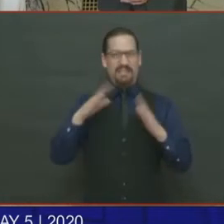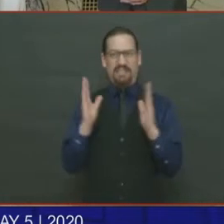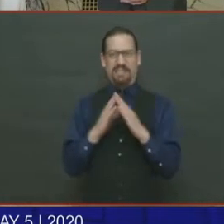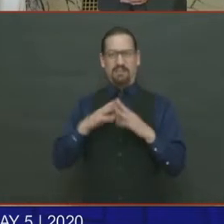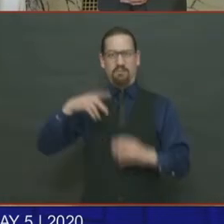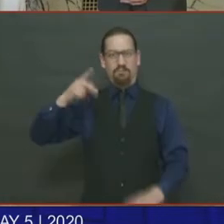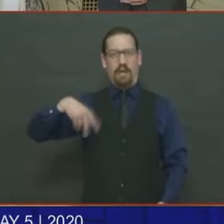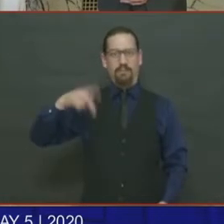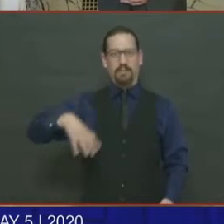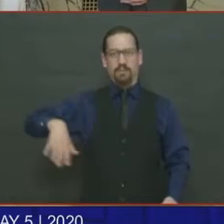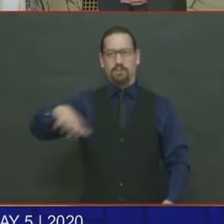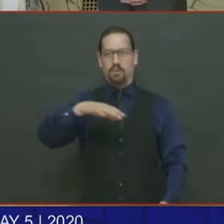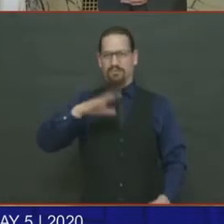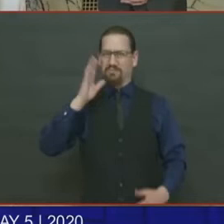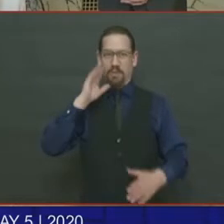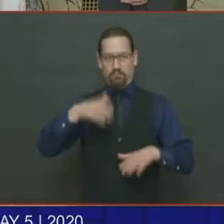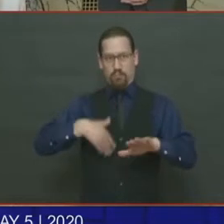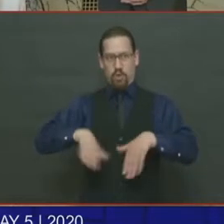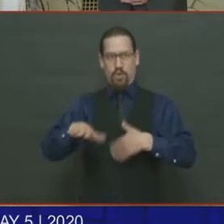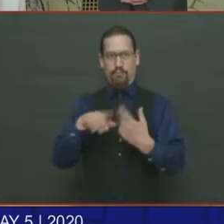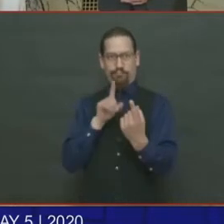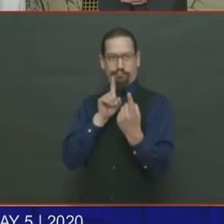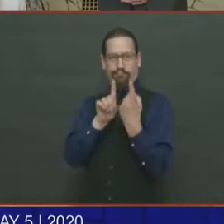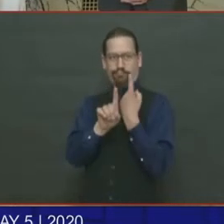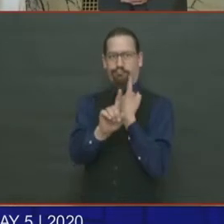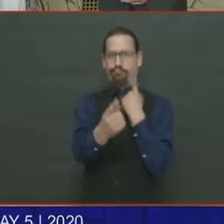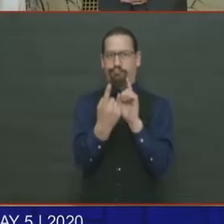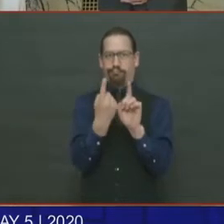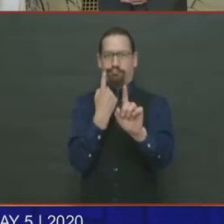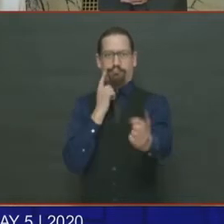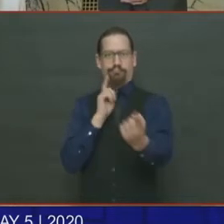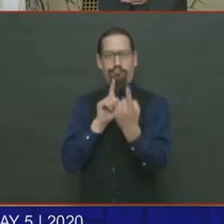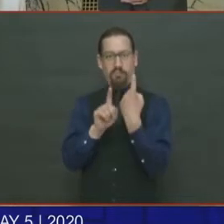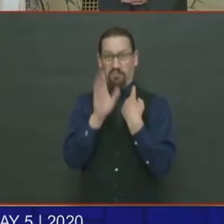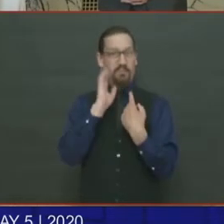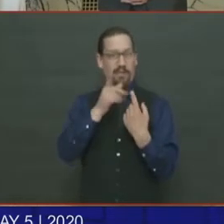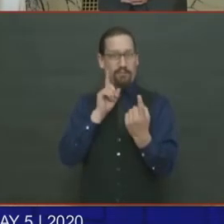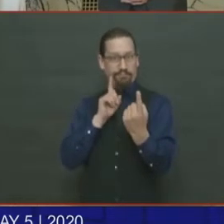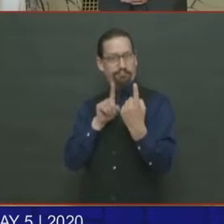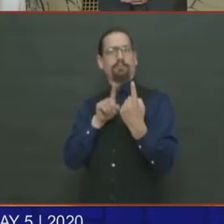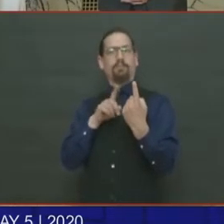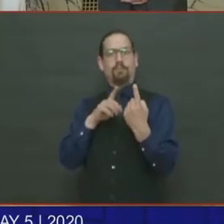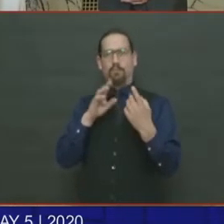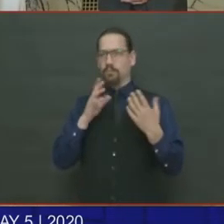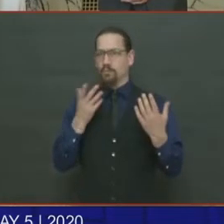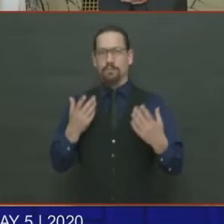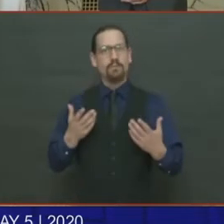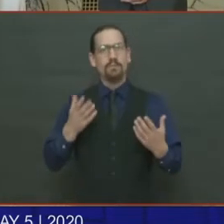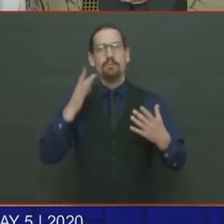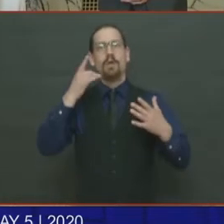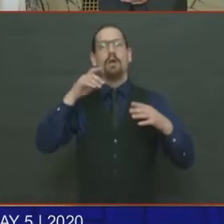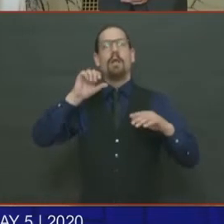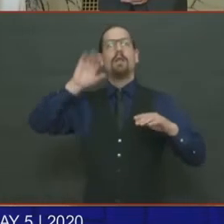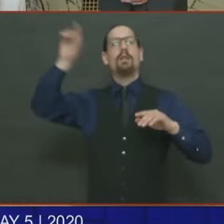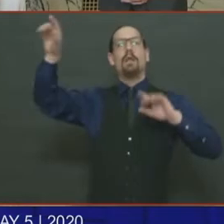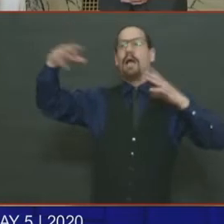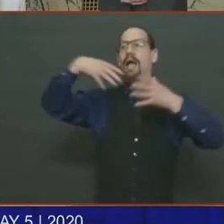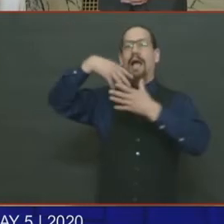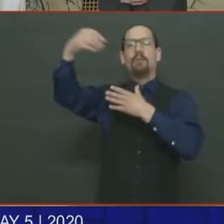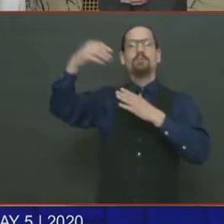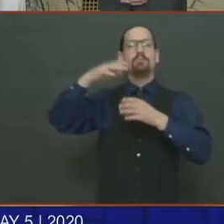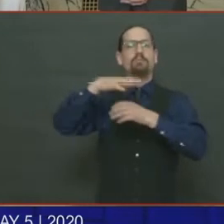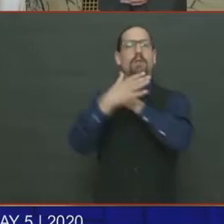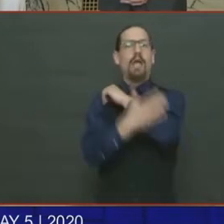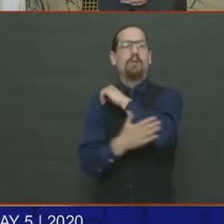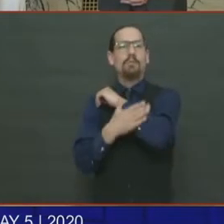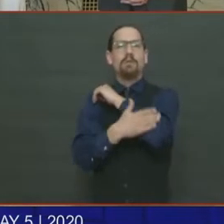come across someone even just passing outside on the sidewalk. It's important then to be able to